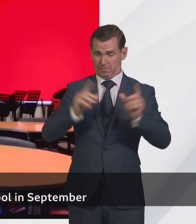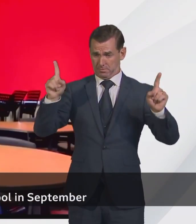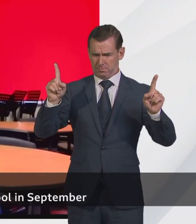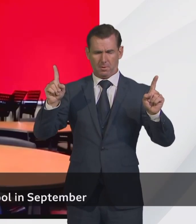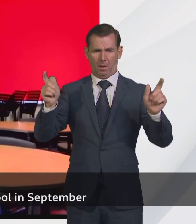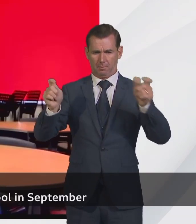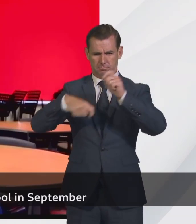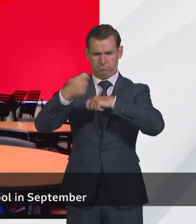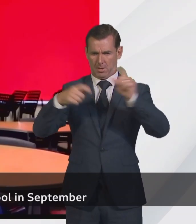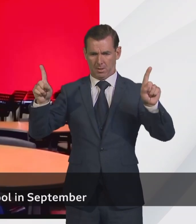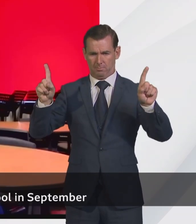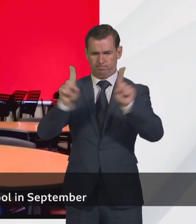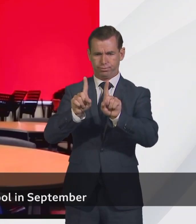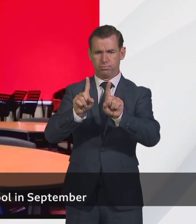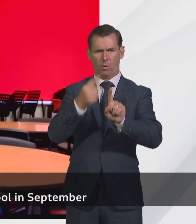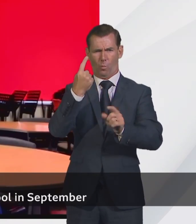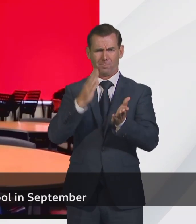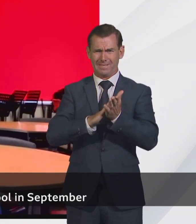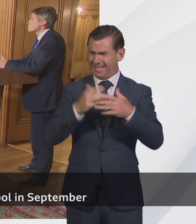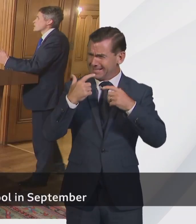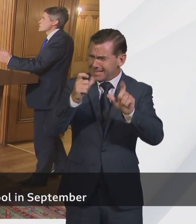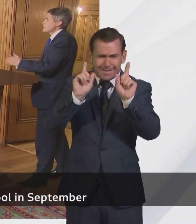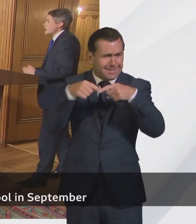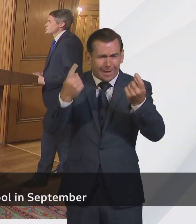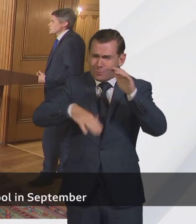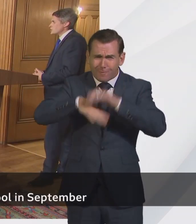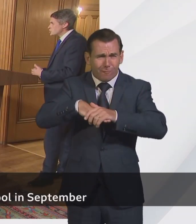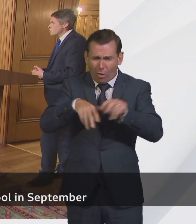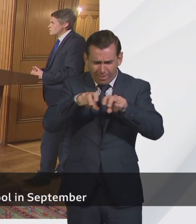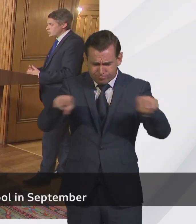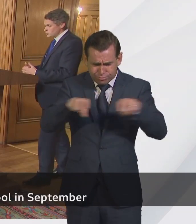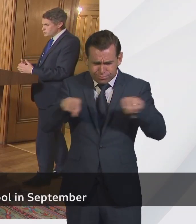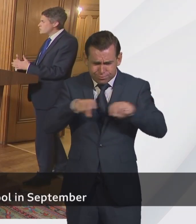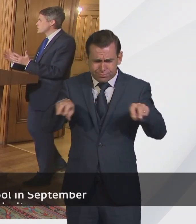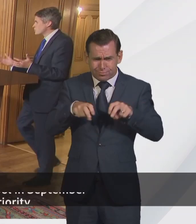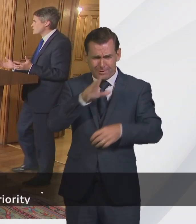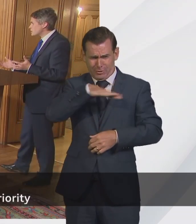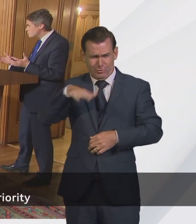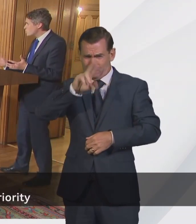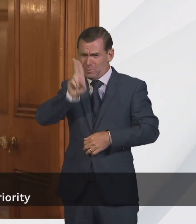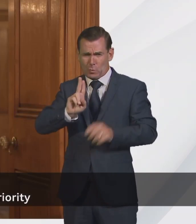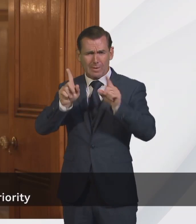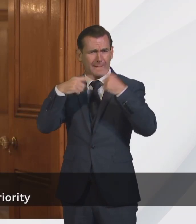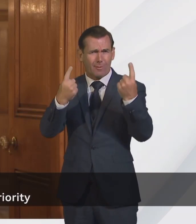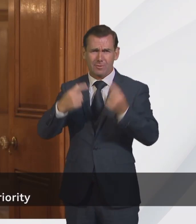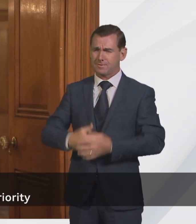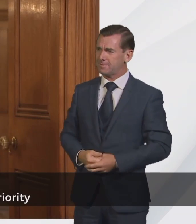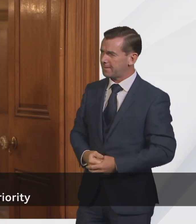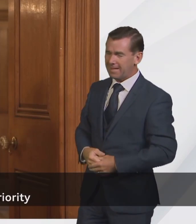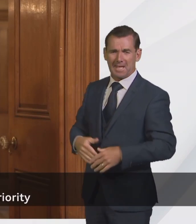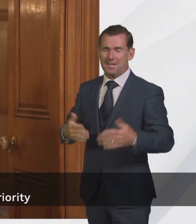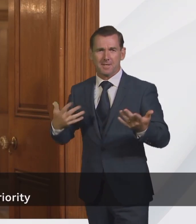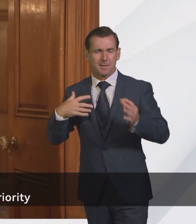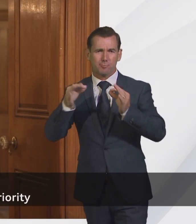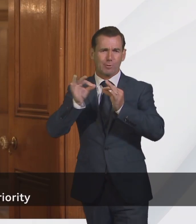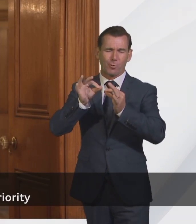back every day of the week. Branwyn, as you well know, that we've been creating bubbles of children